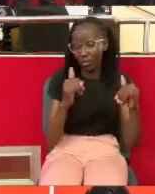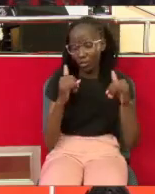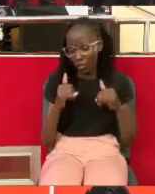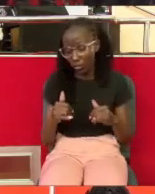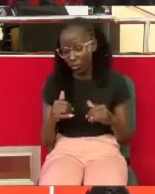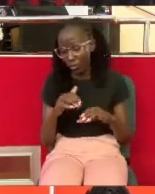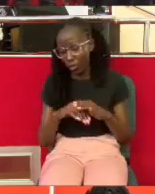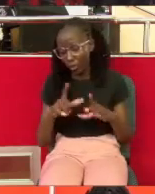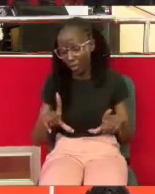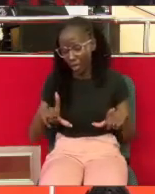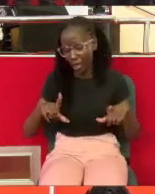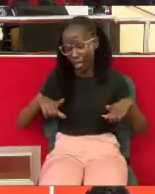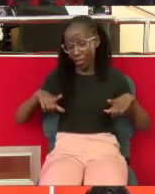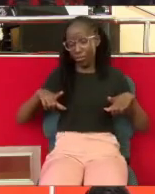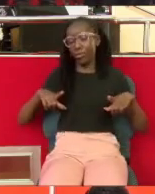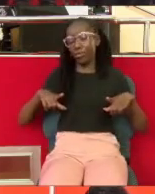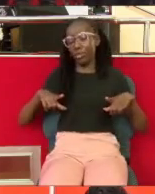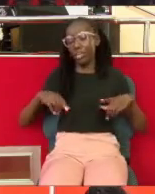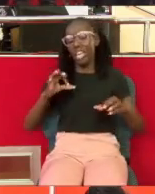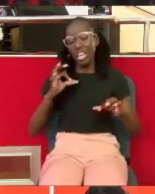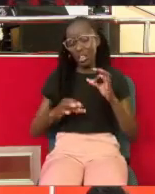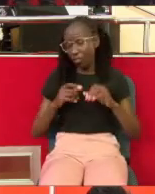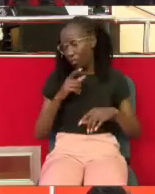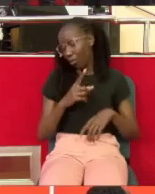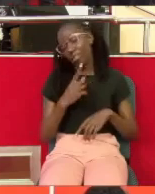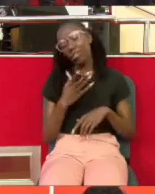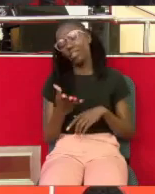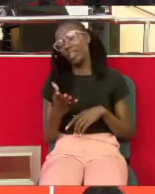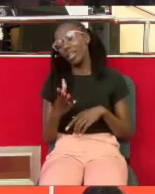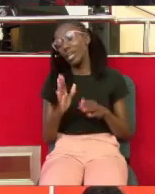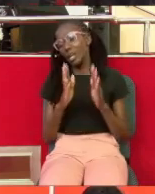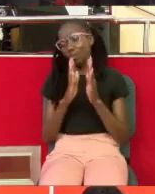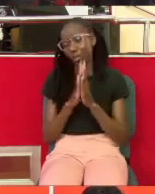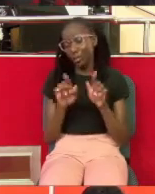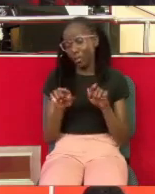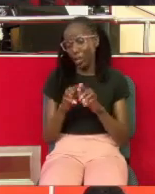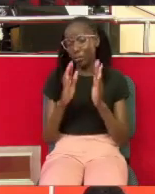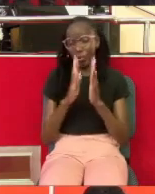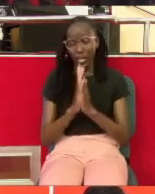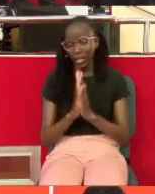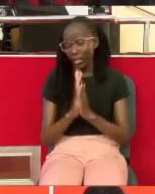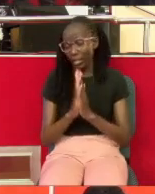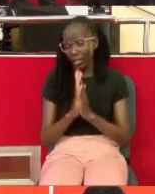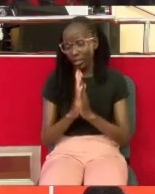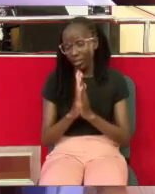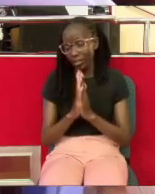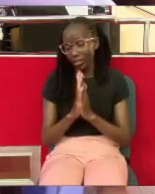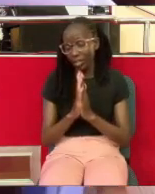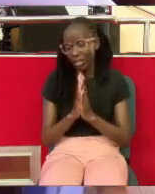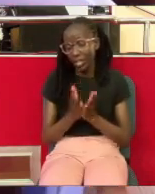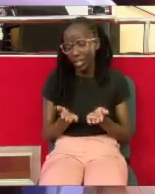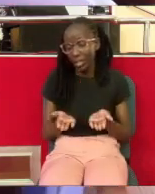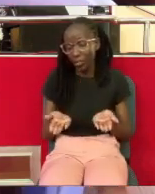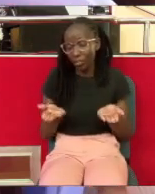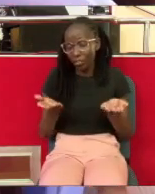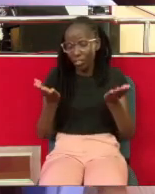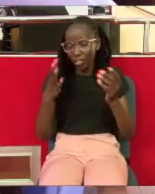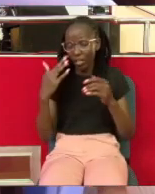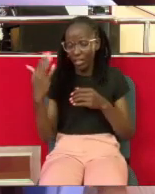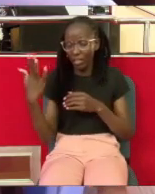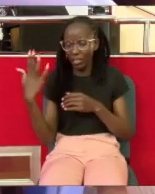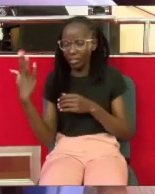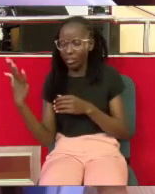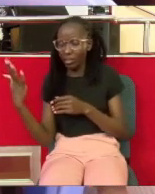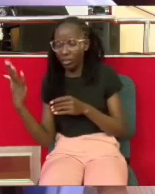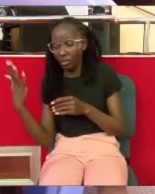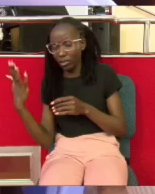life. If you are there and you are praying such a prayer, if you lift up your hand, we'll see